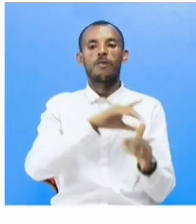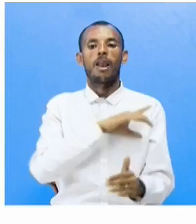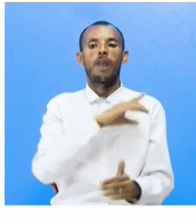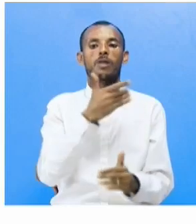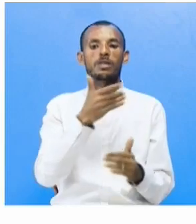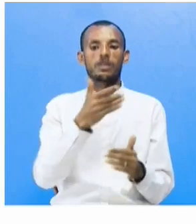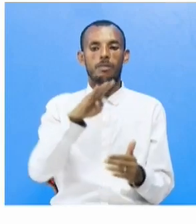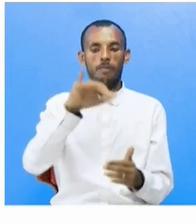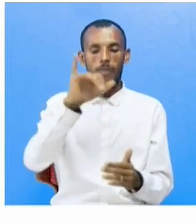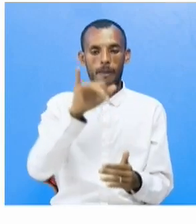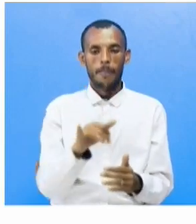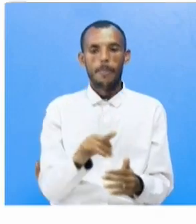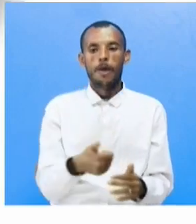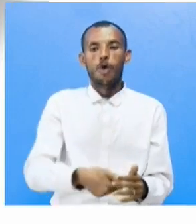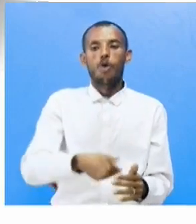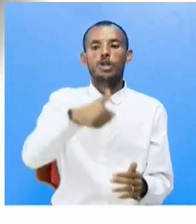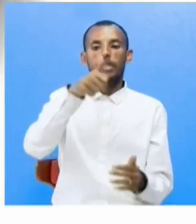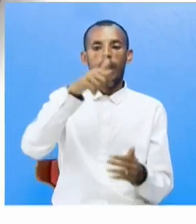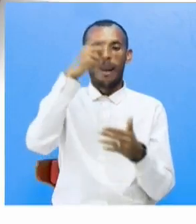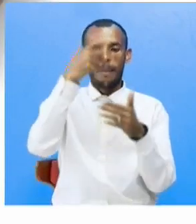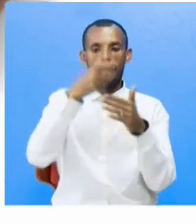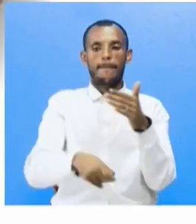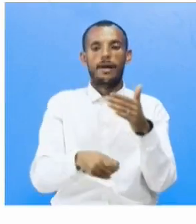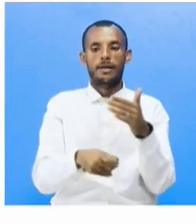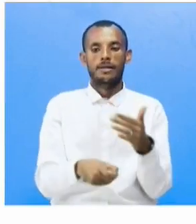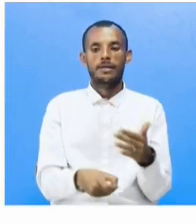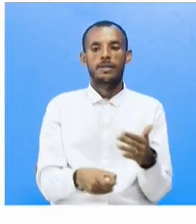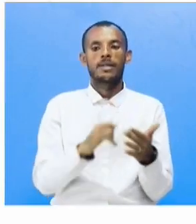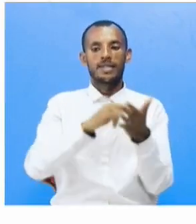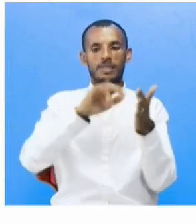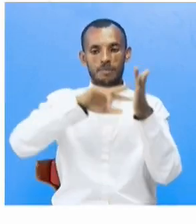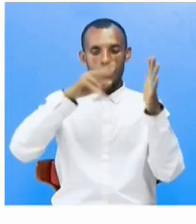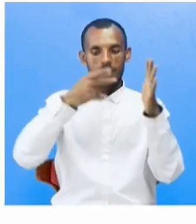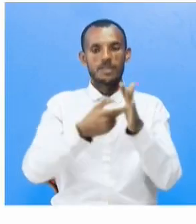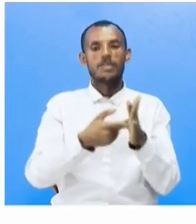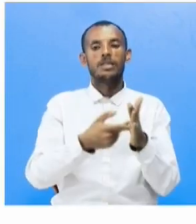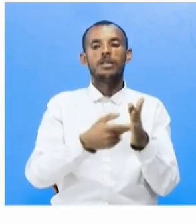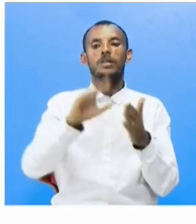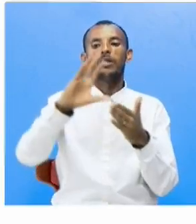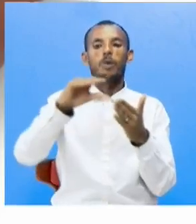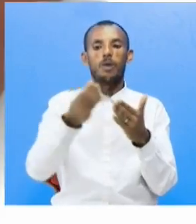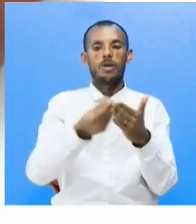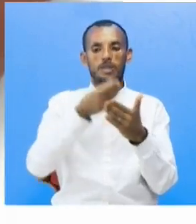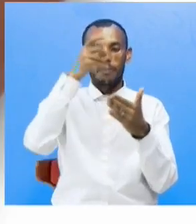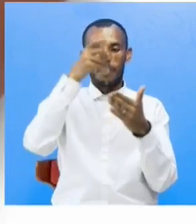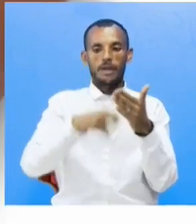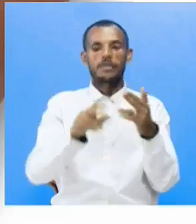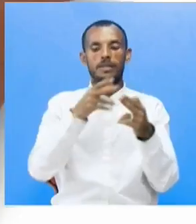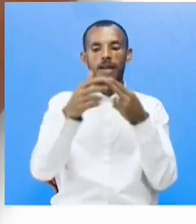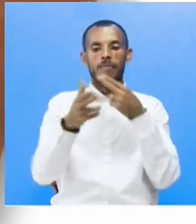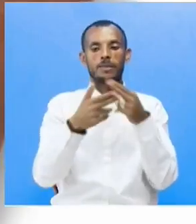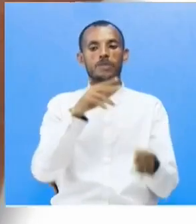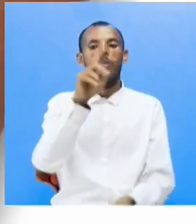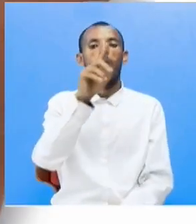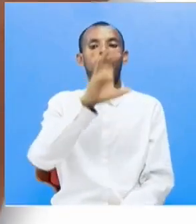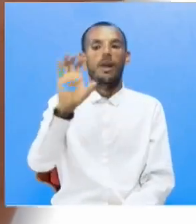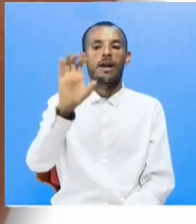by its original price, or that means by its cost price, times